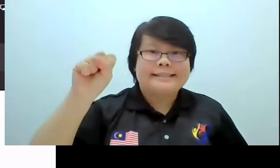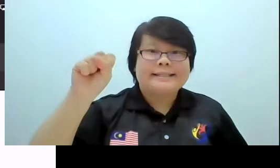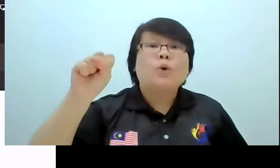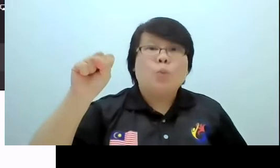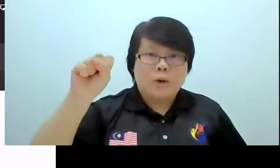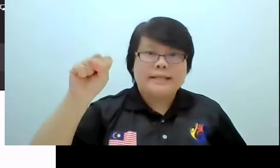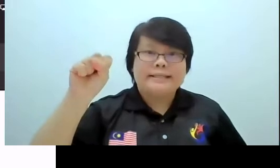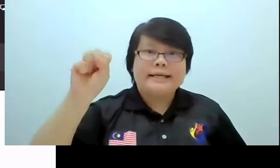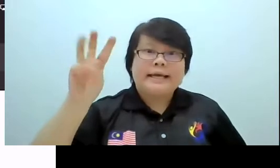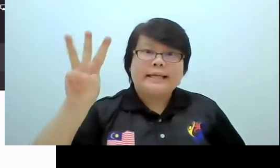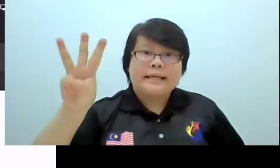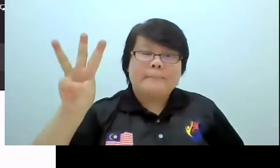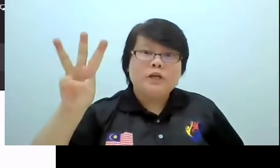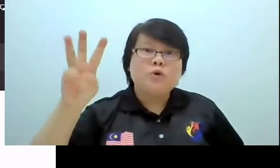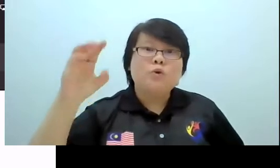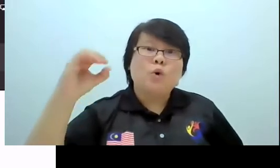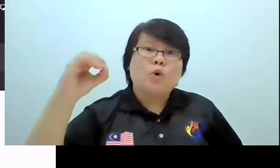W-O-R-D-S. Words.